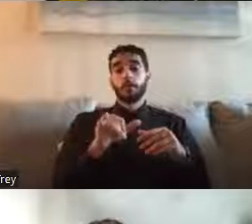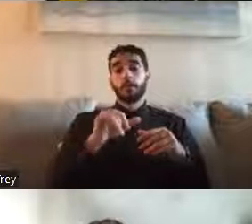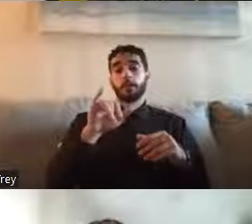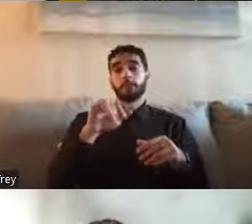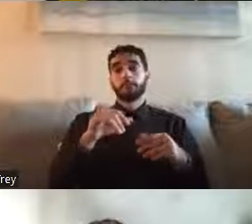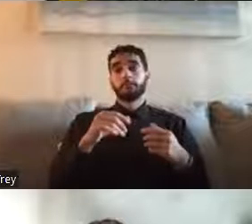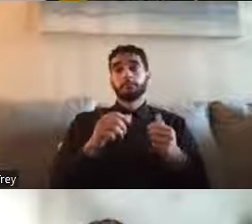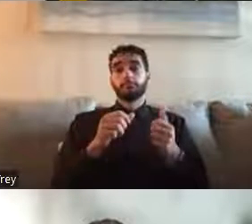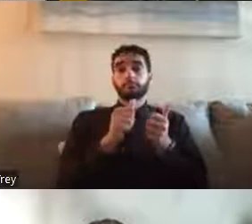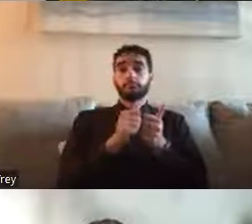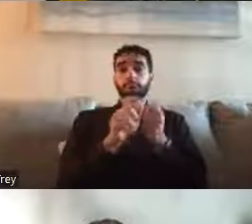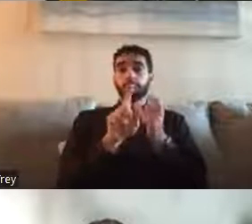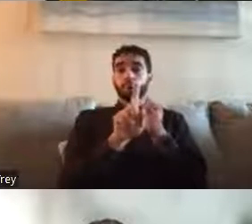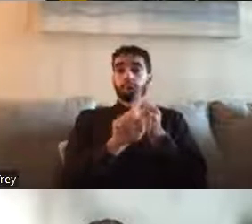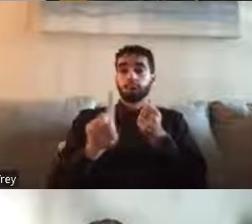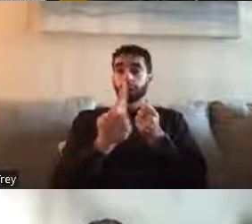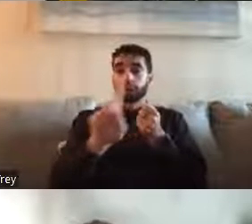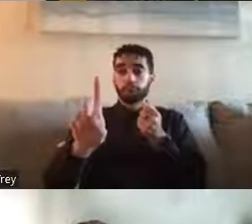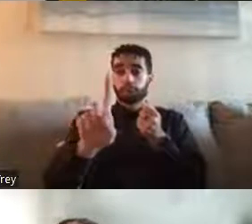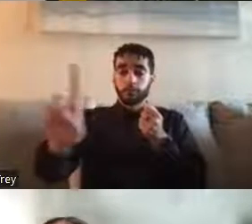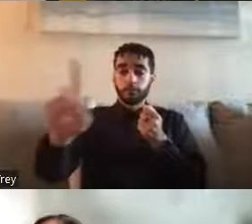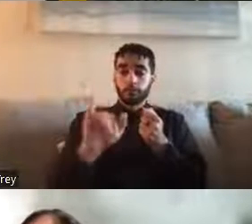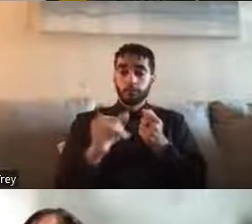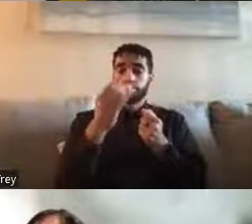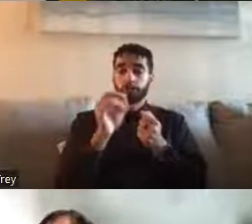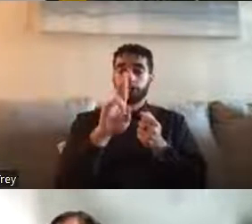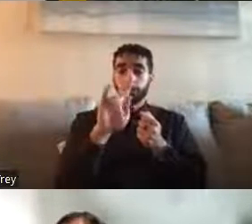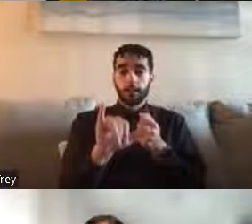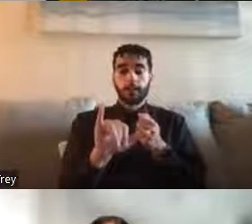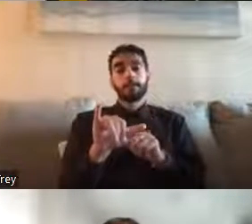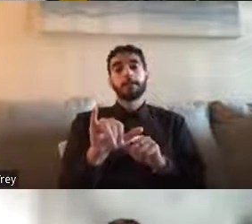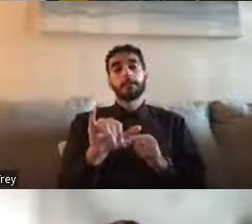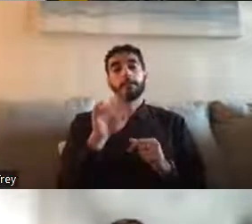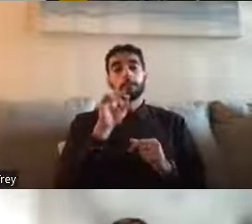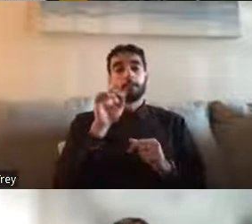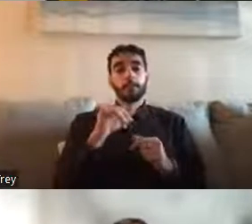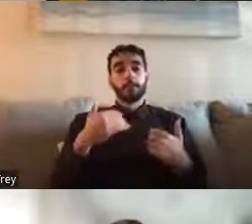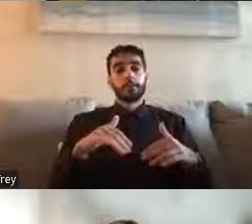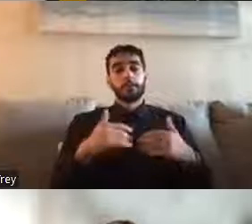on, right? From the very beginning all the way through those bereavement services. I mean, I just think that's so